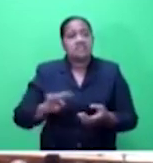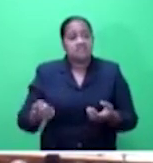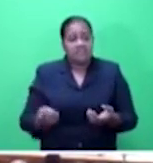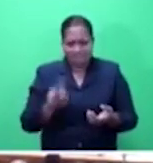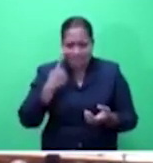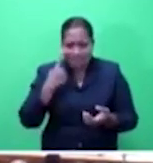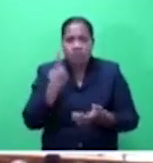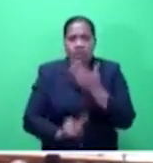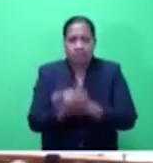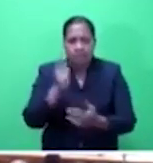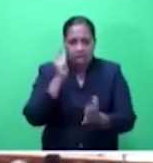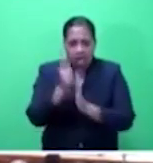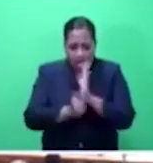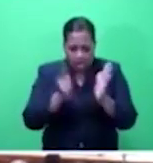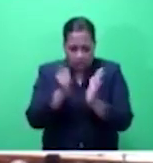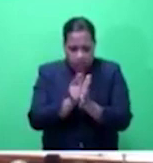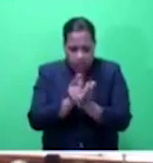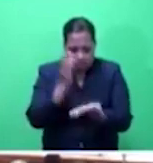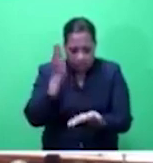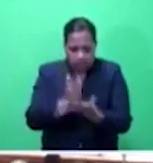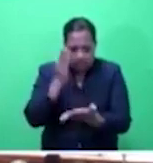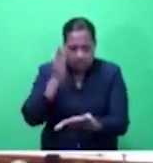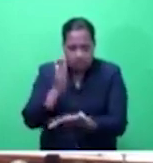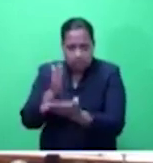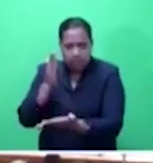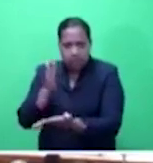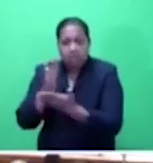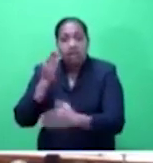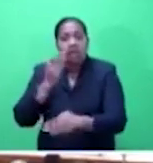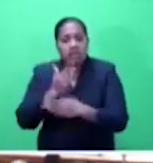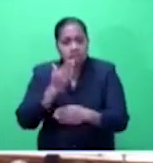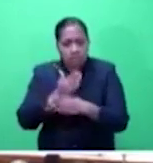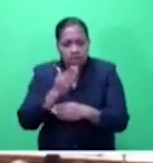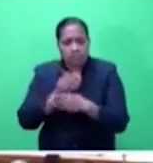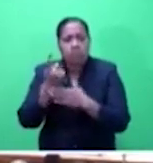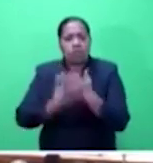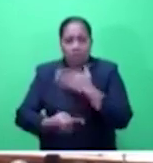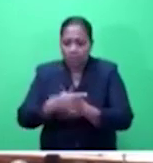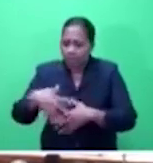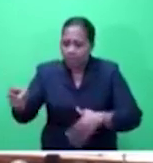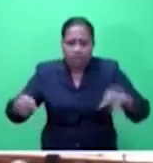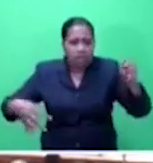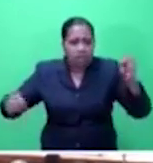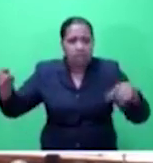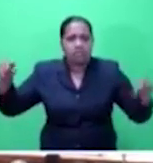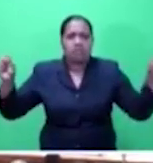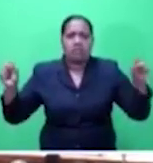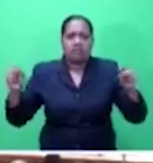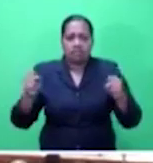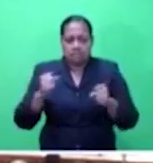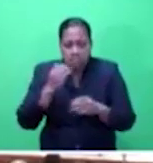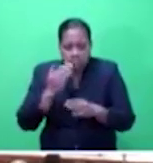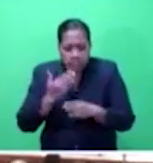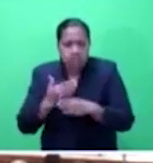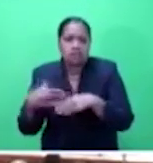cut, the doors of the resorts closed, and the jobs disappear. And they cannot simply pack up the serving trays, scuba tanks,